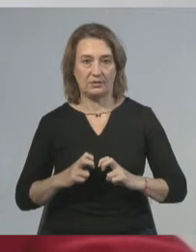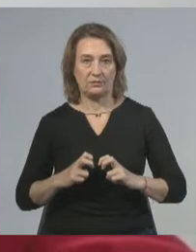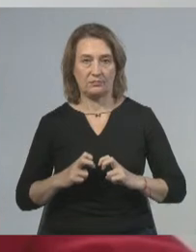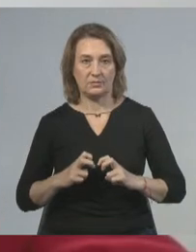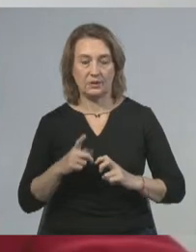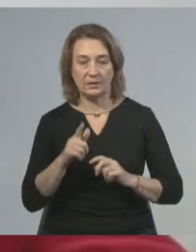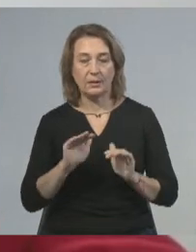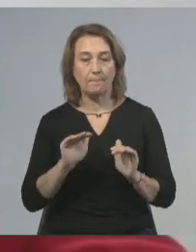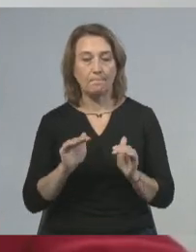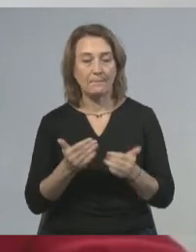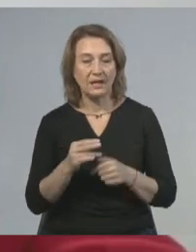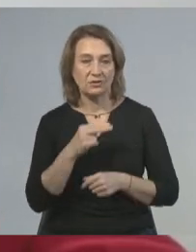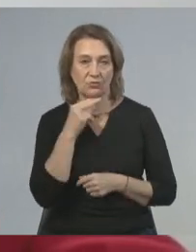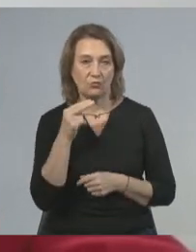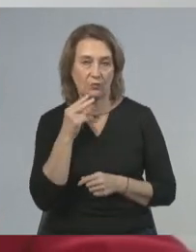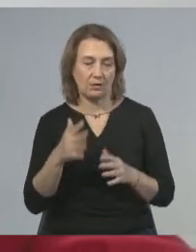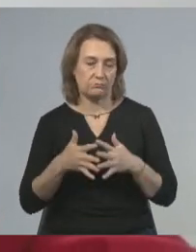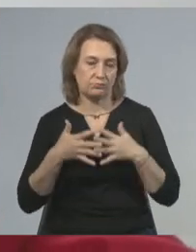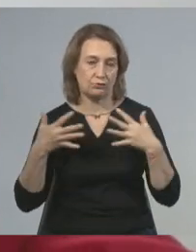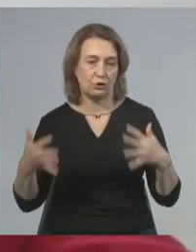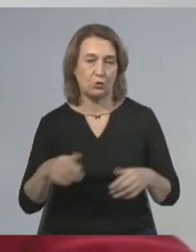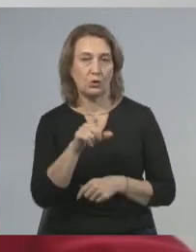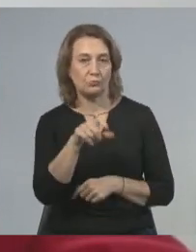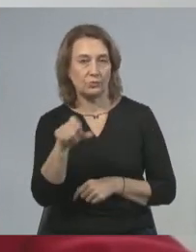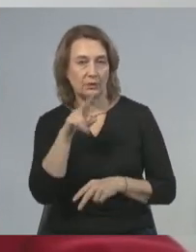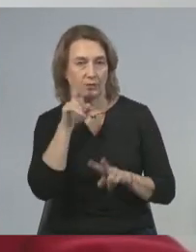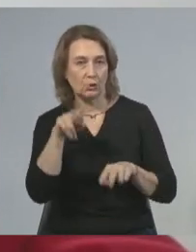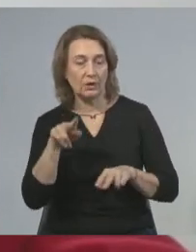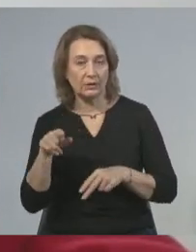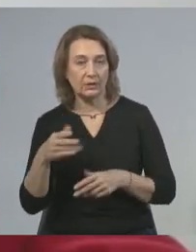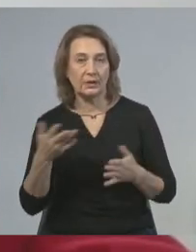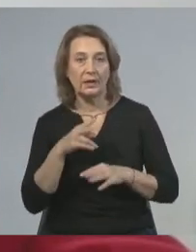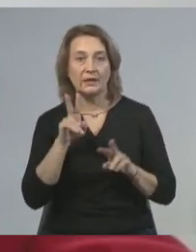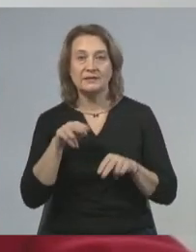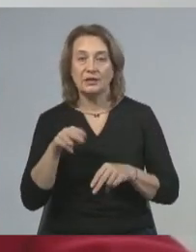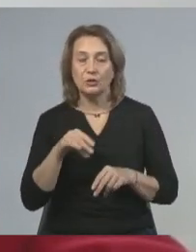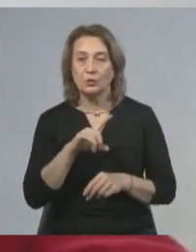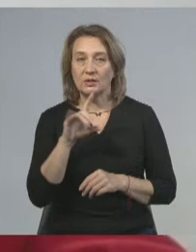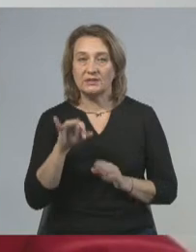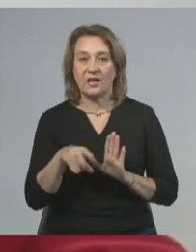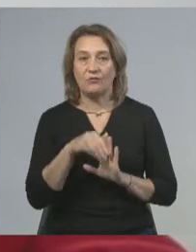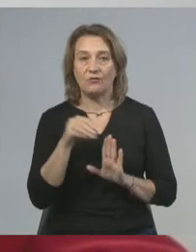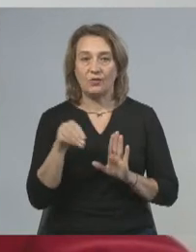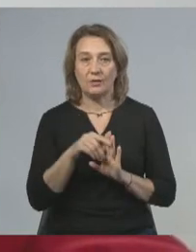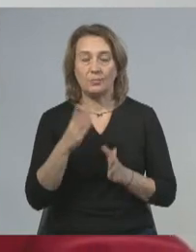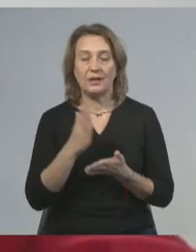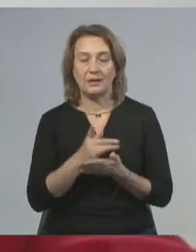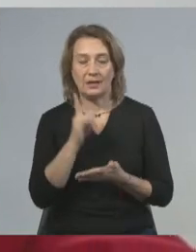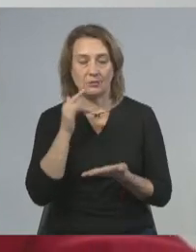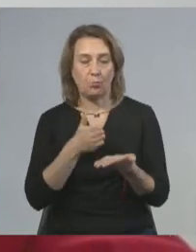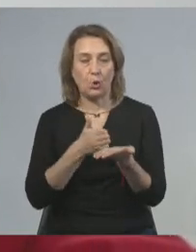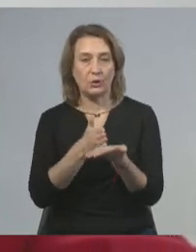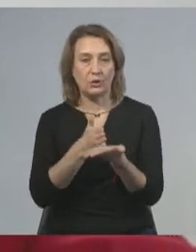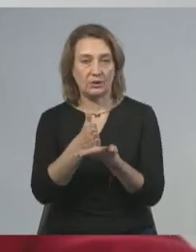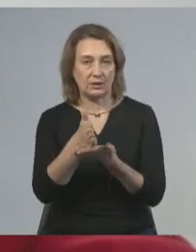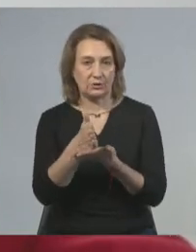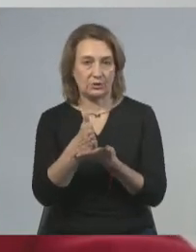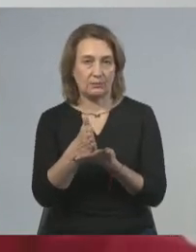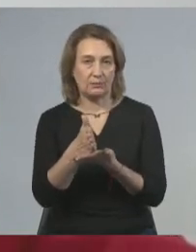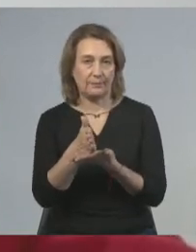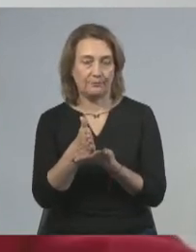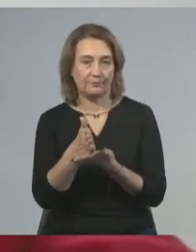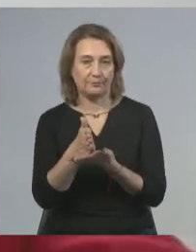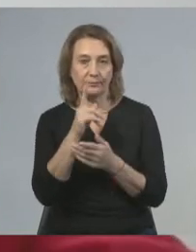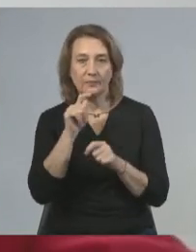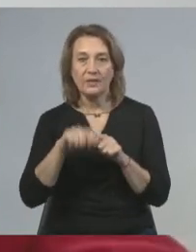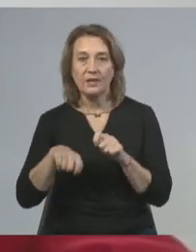analysis and of course it gets less attention from the general audience but it might